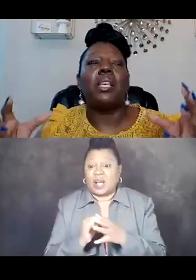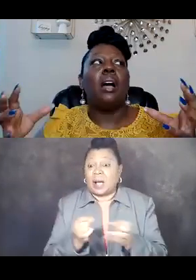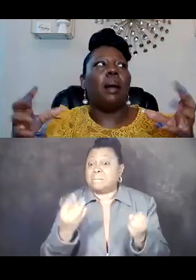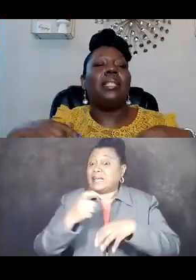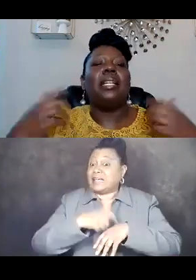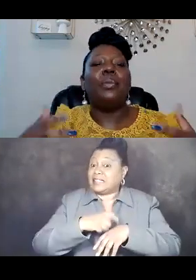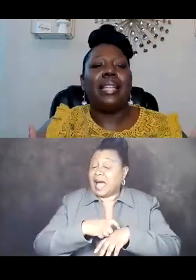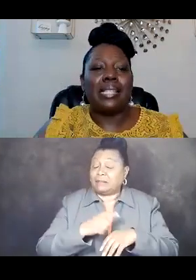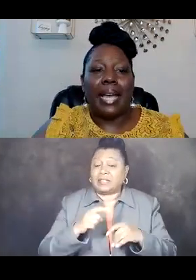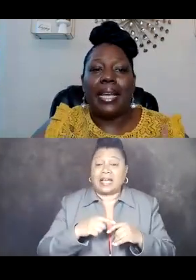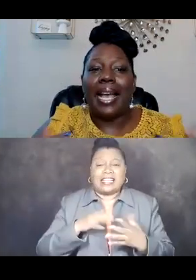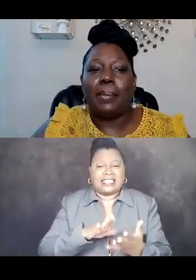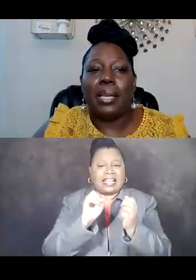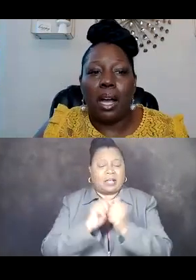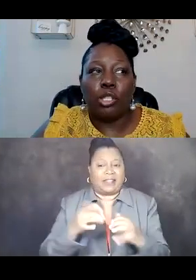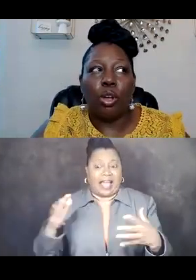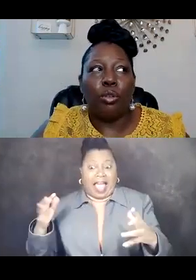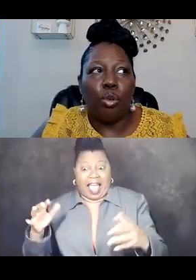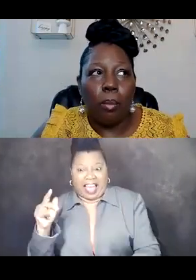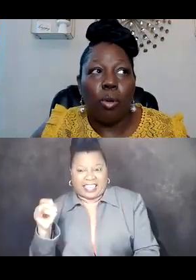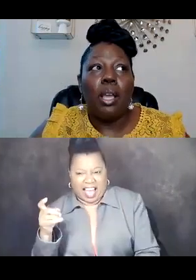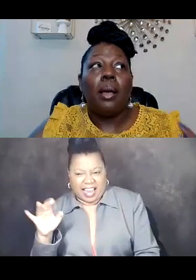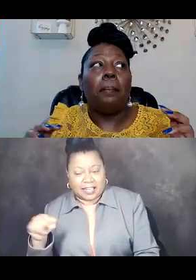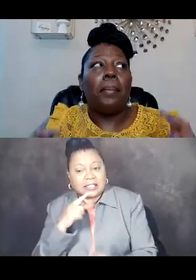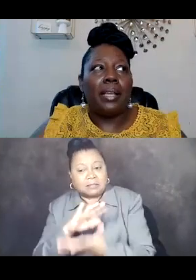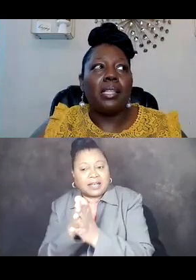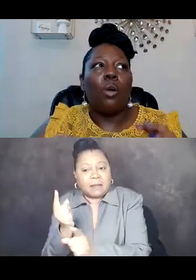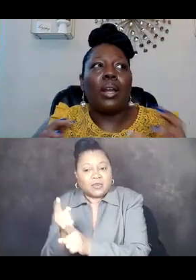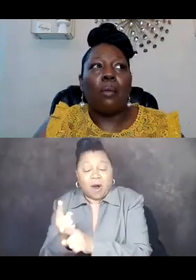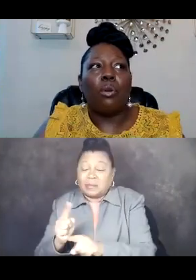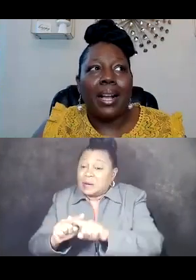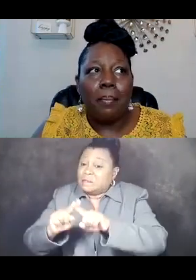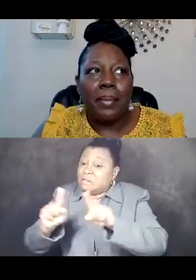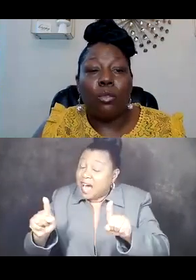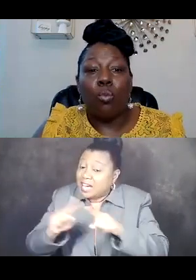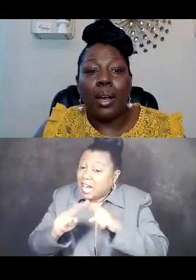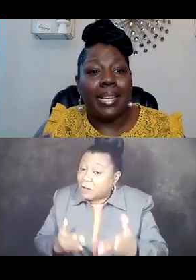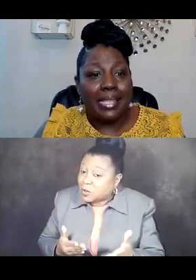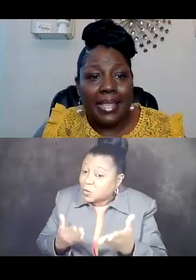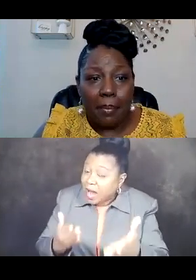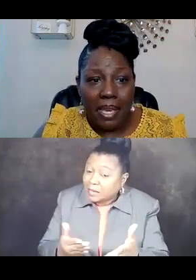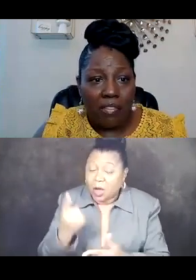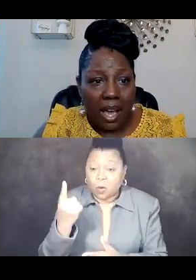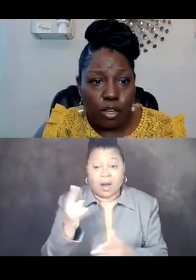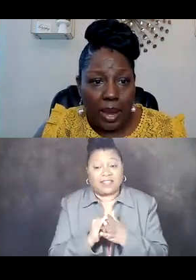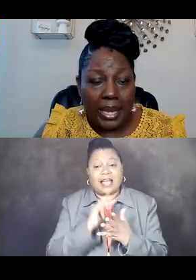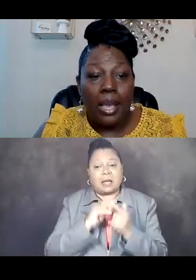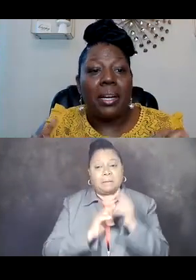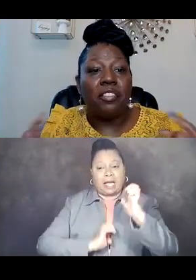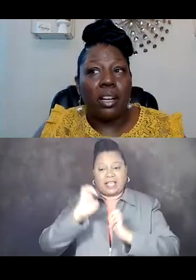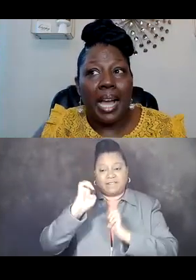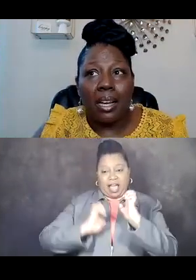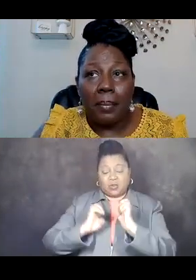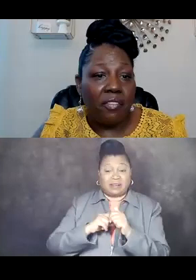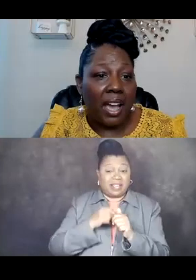times dealing with anxiety has become so normal. But what I would recommend, one, is that they be evaluated. But